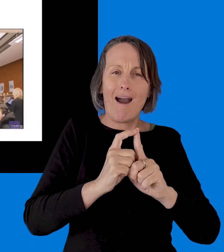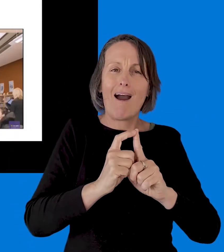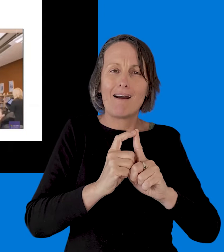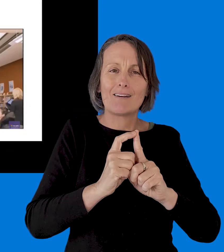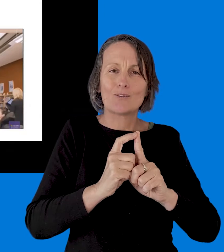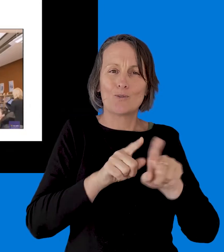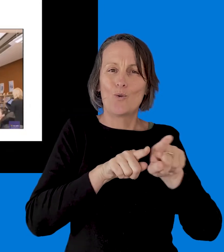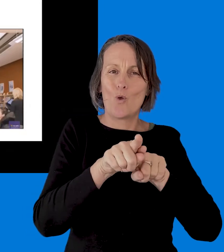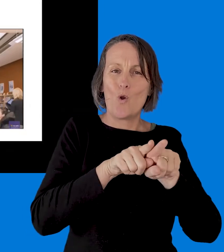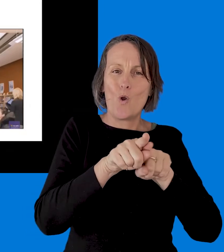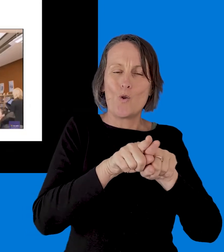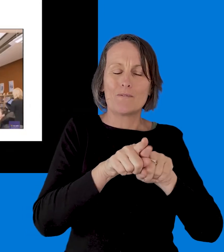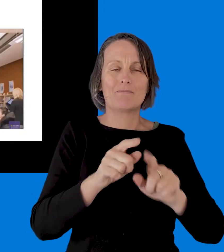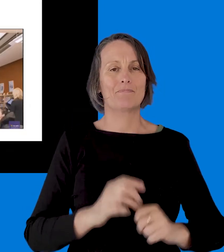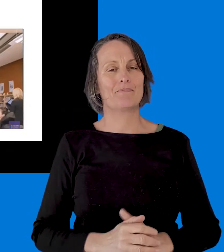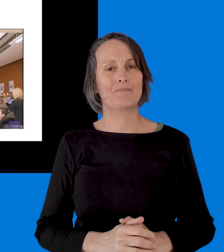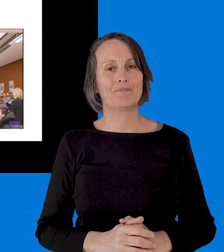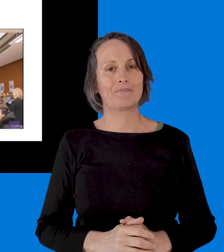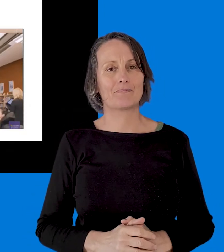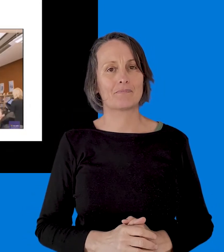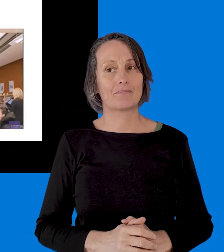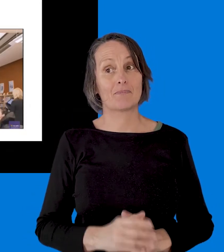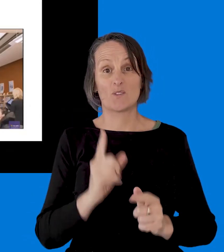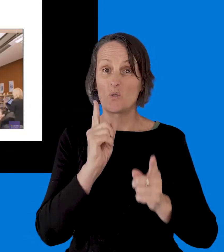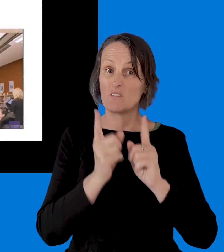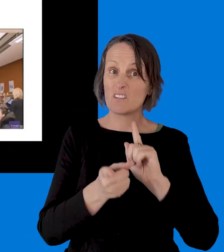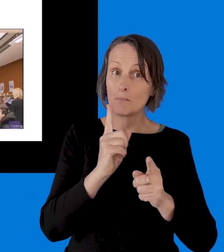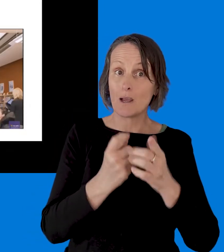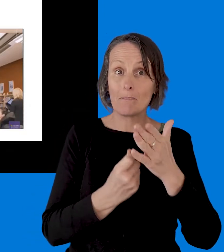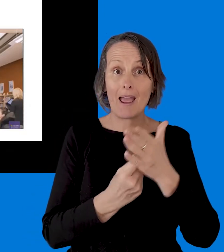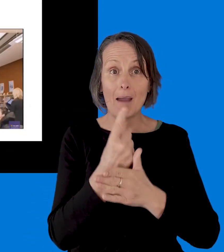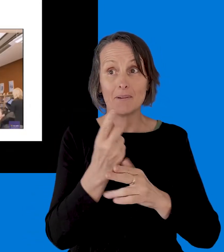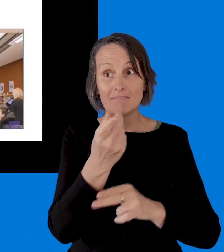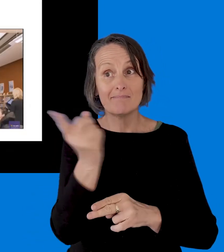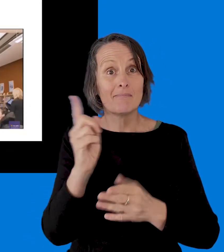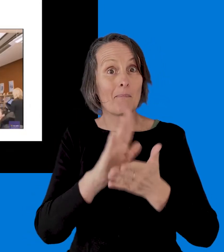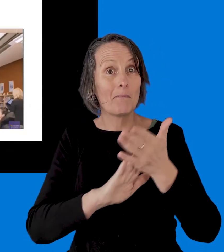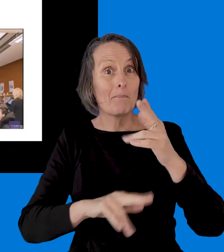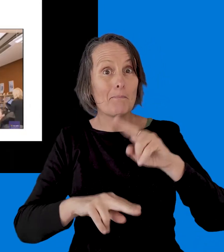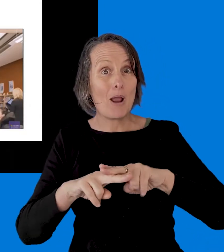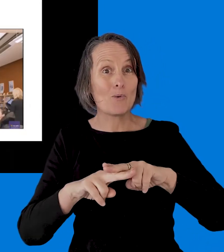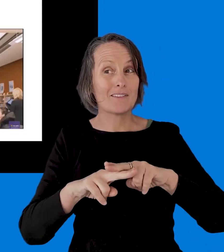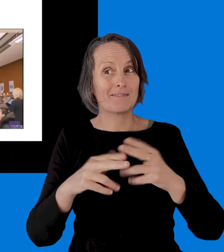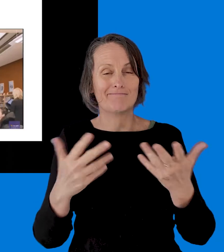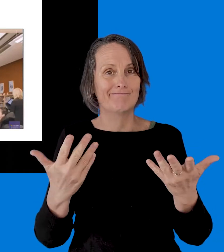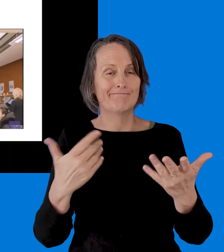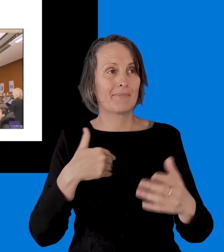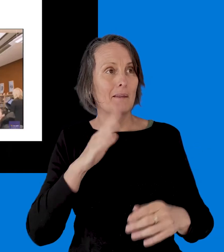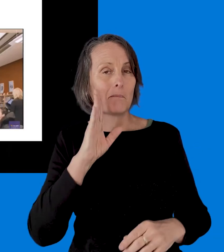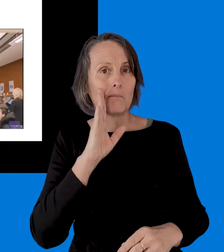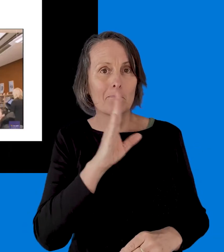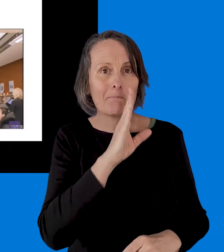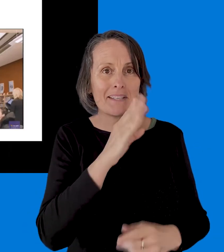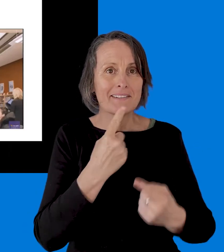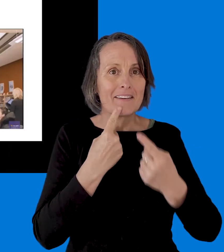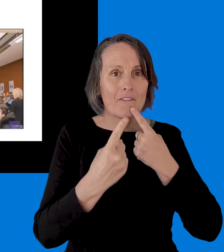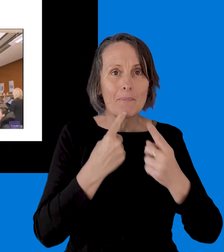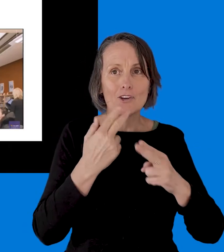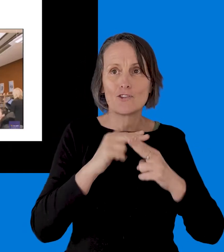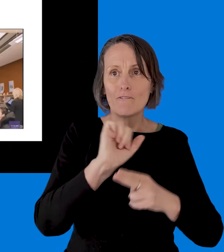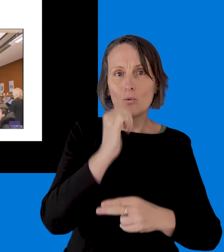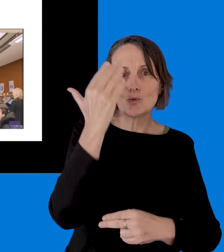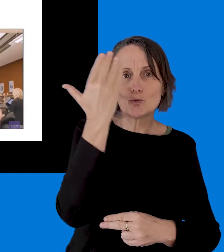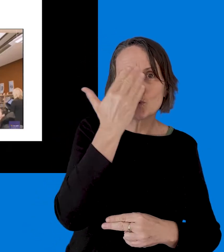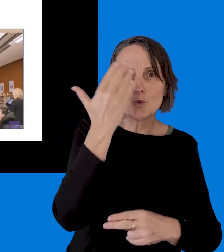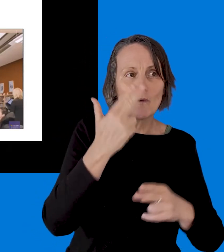time learning the language. And so what tends to happen with these parents is, in typical scenarios,